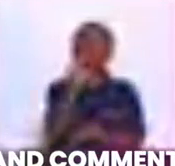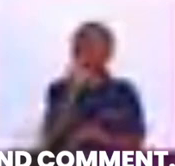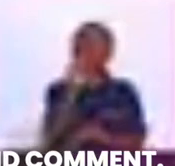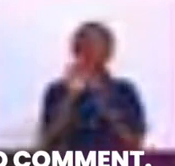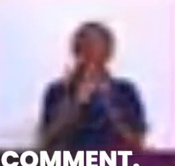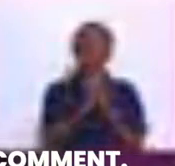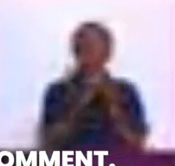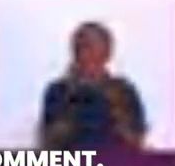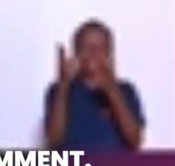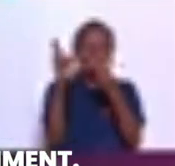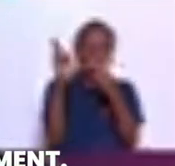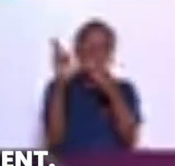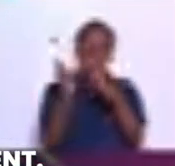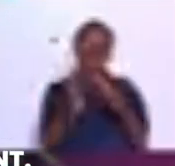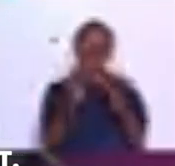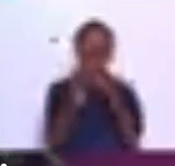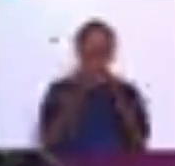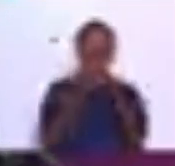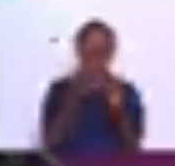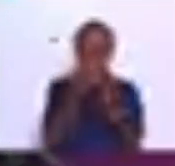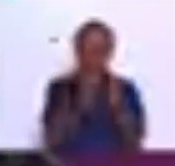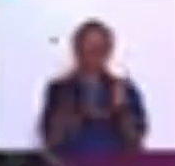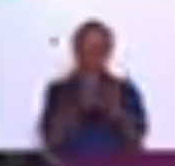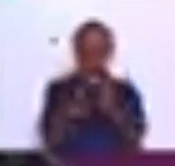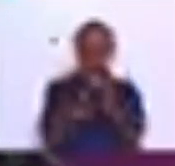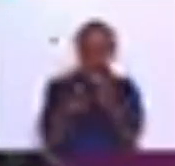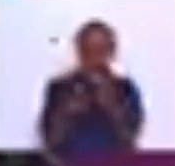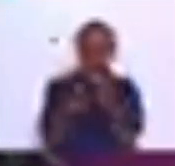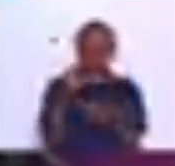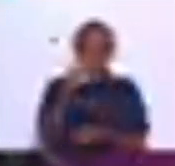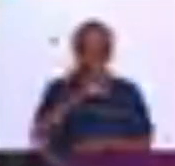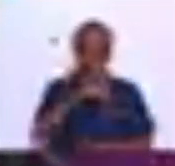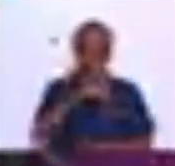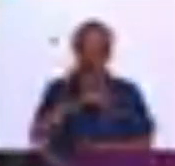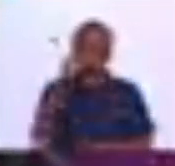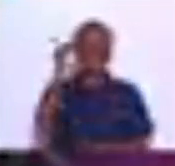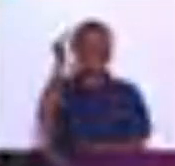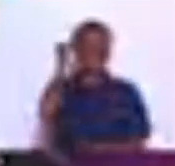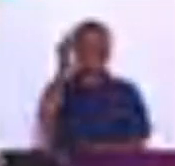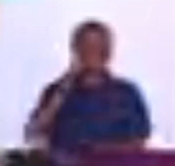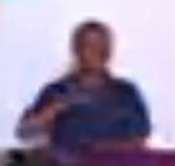things, YouTube online, something which will profit my brain.